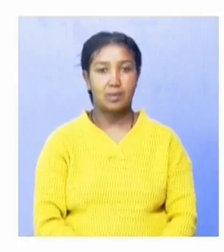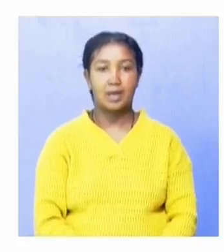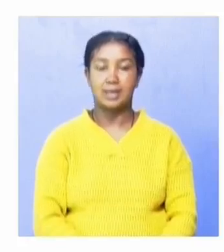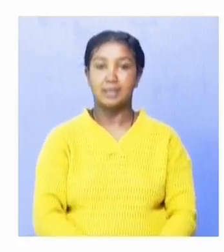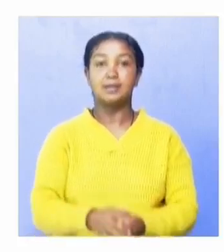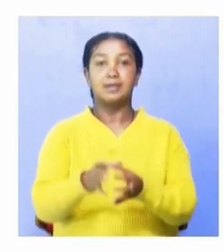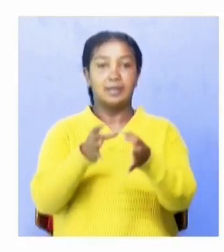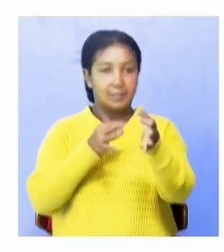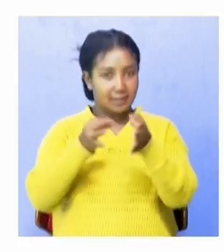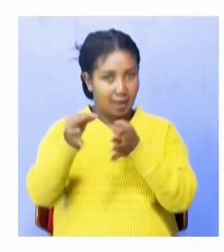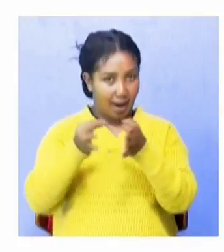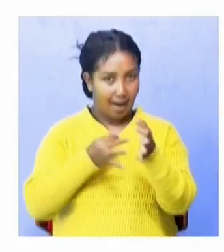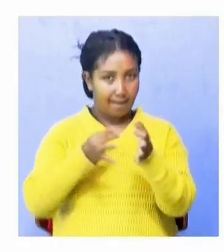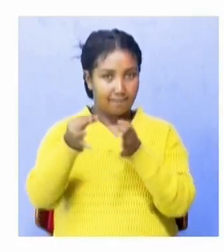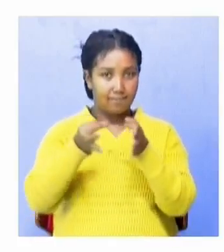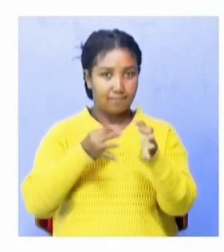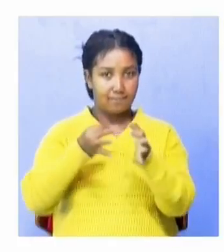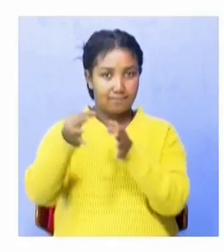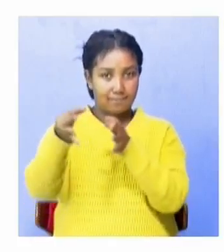describe.